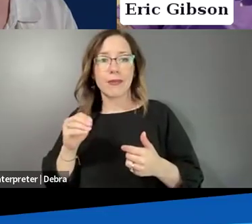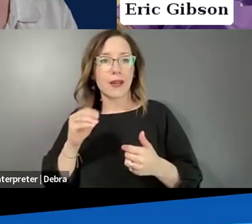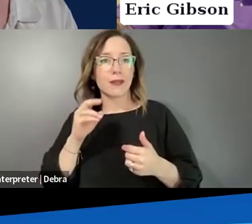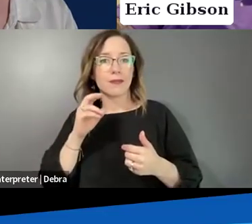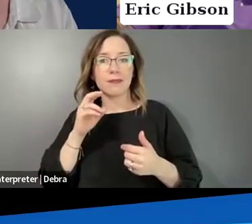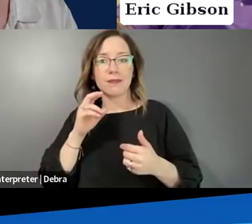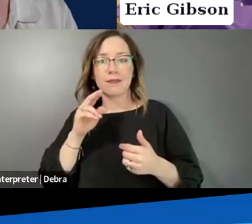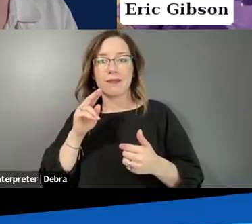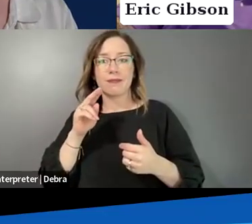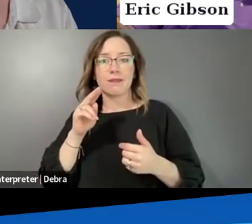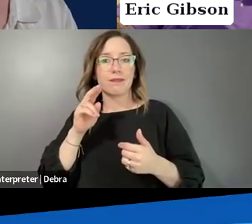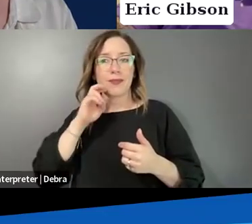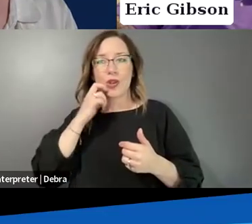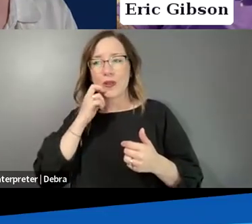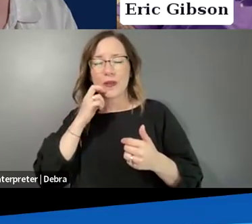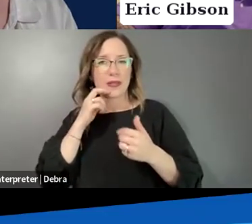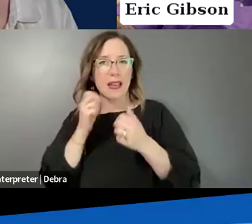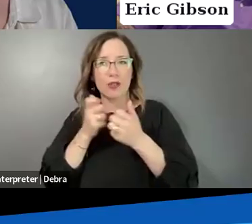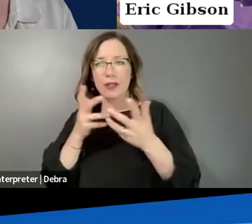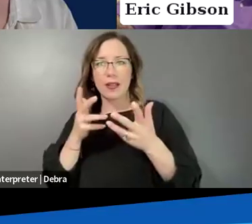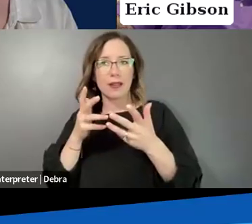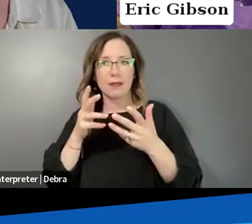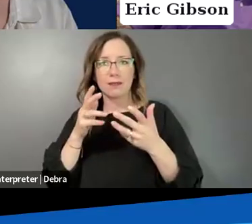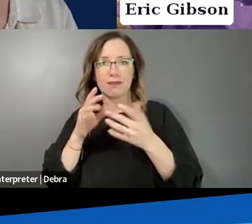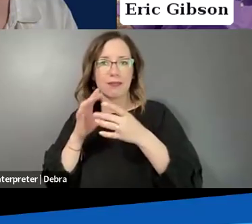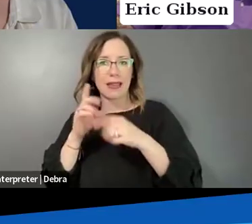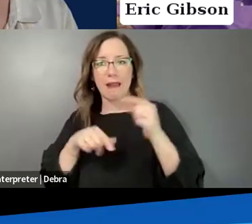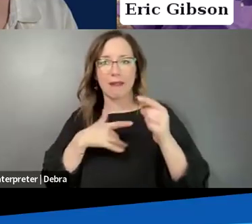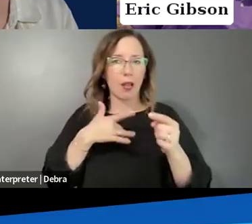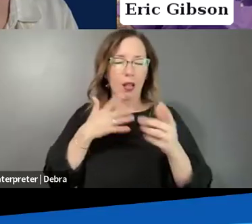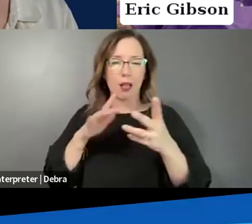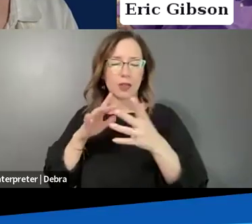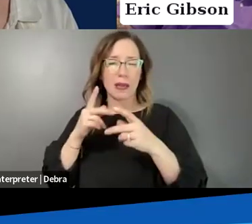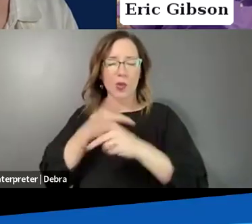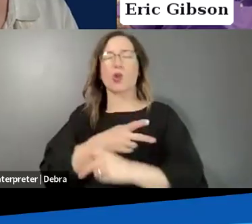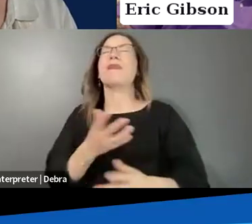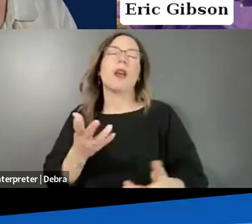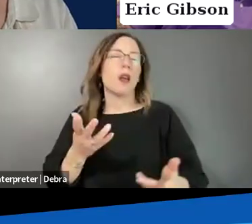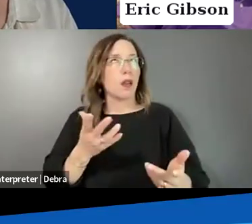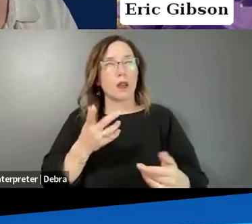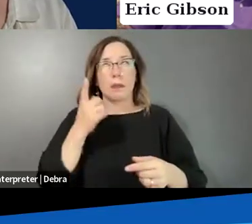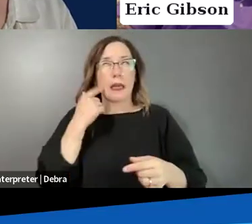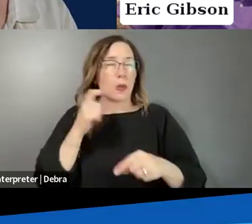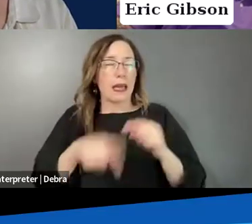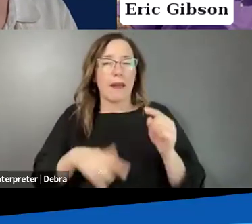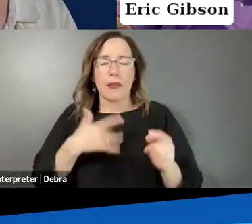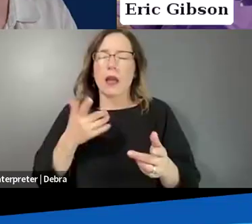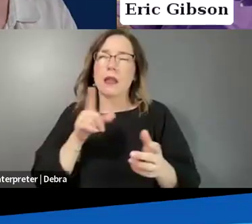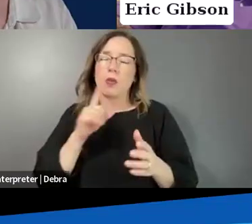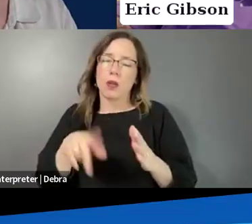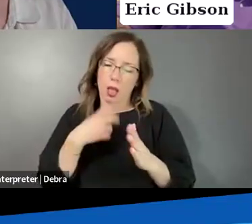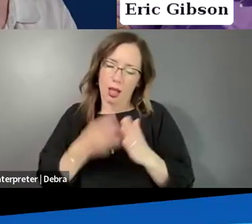nerves are connected to all those things. So it's just I feel like they need to do a deep dive into how